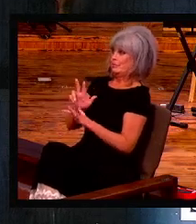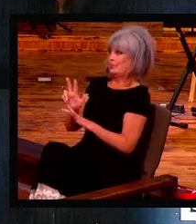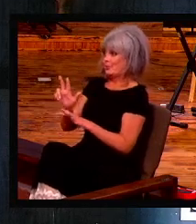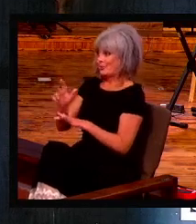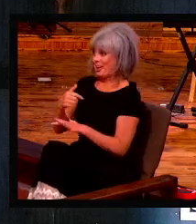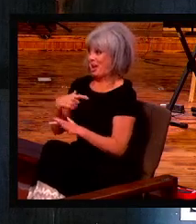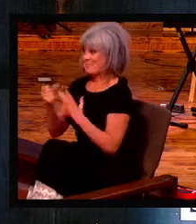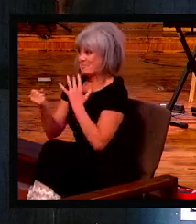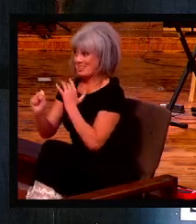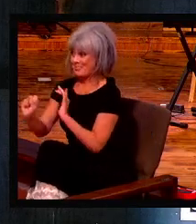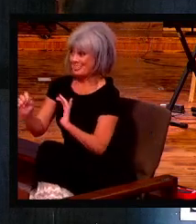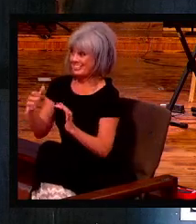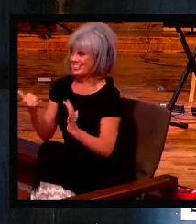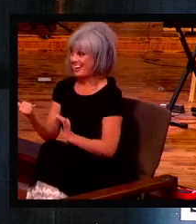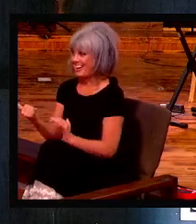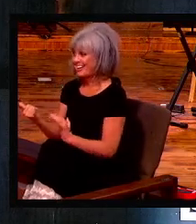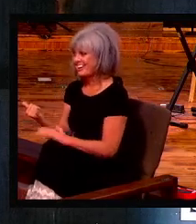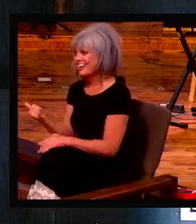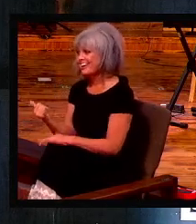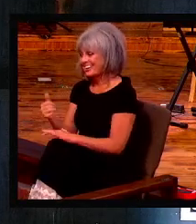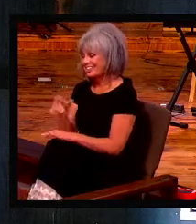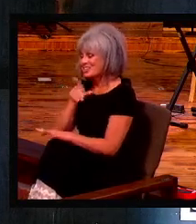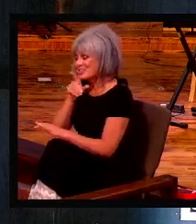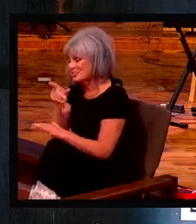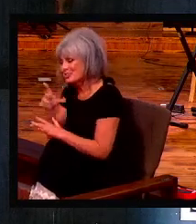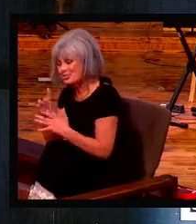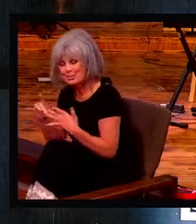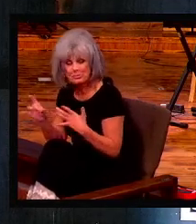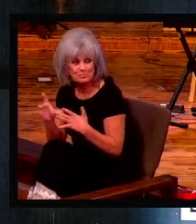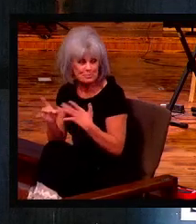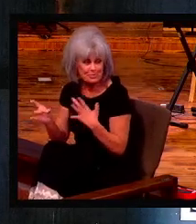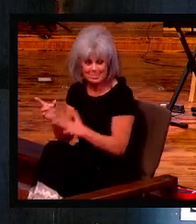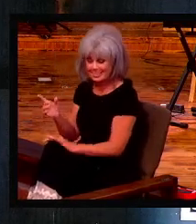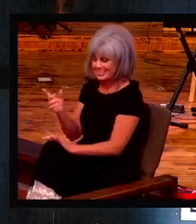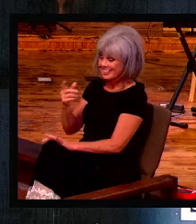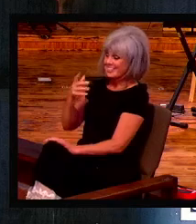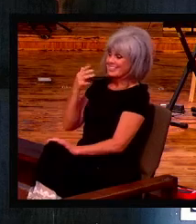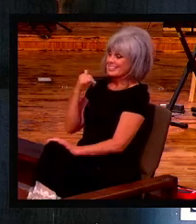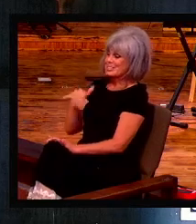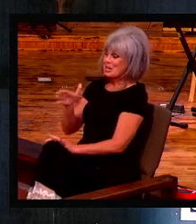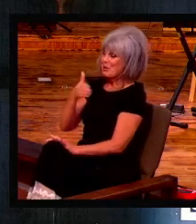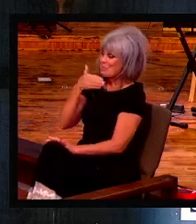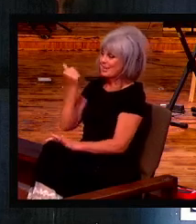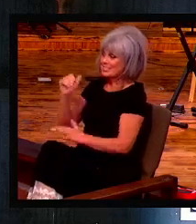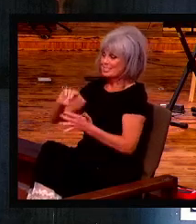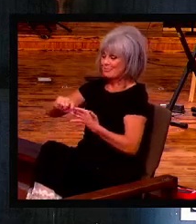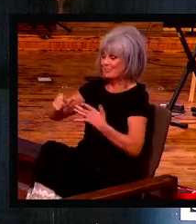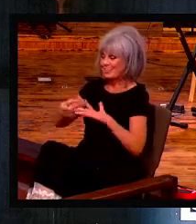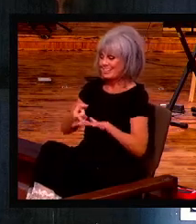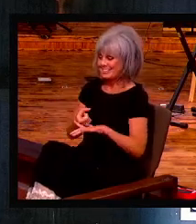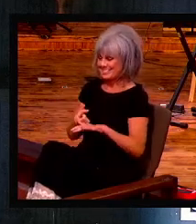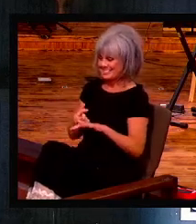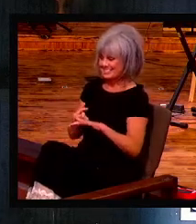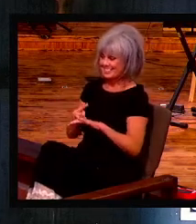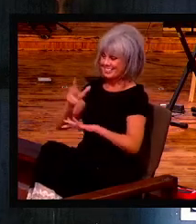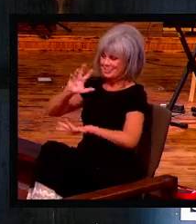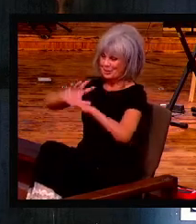guys. True story. We're still best friends to this day. I don't want to date myself. It was decades